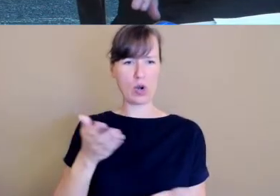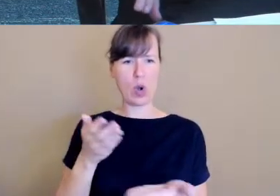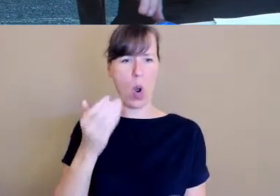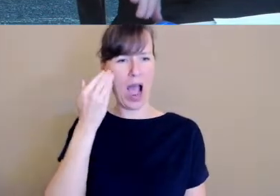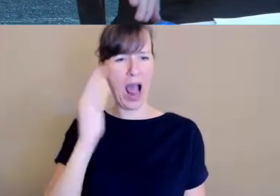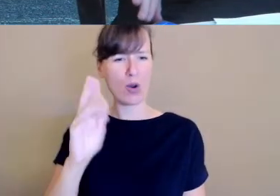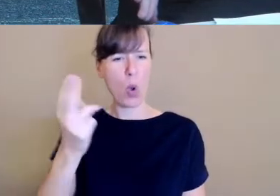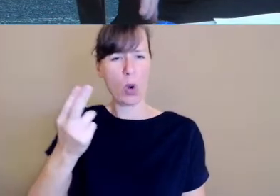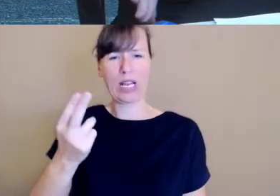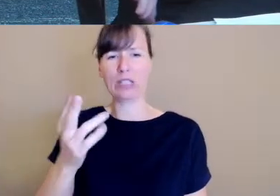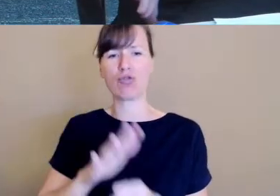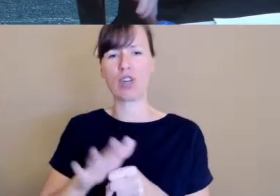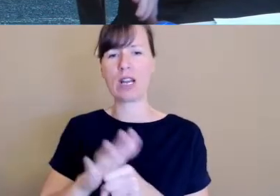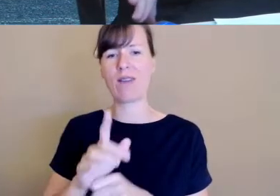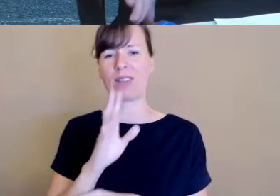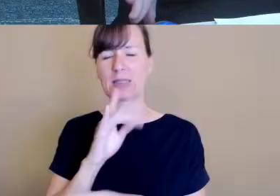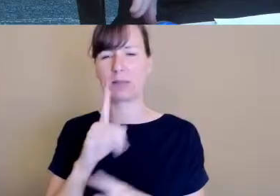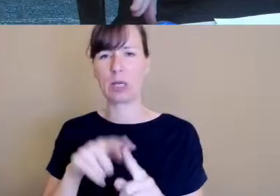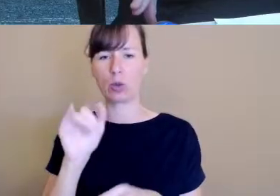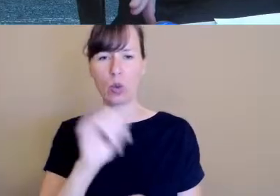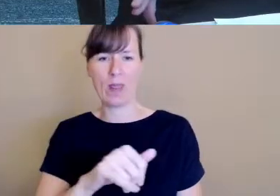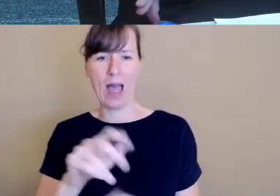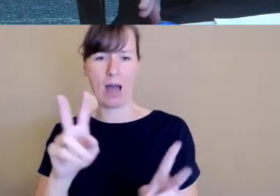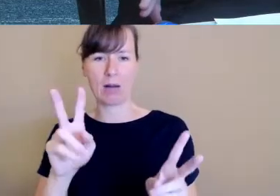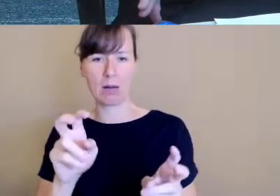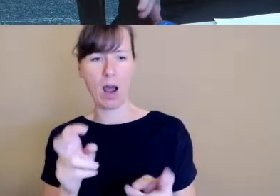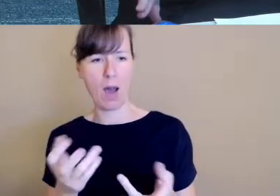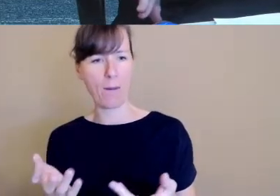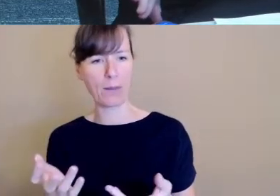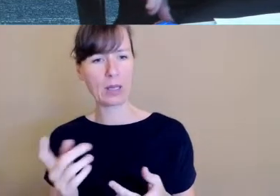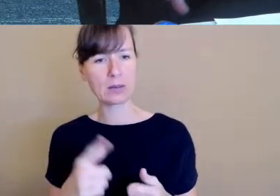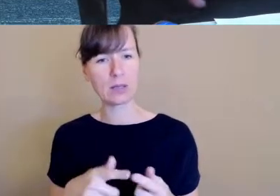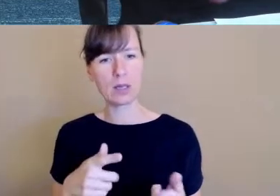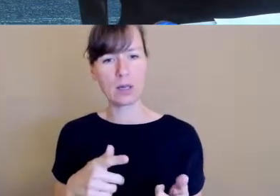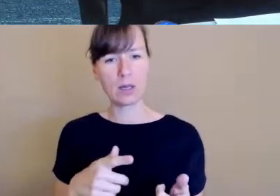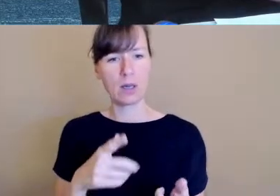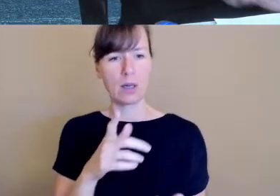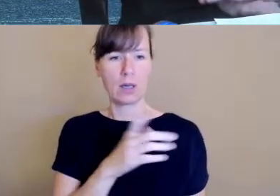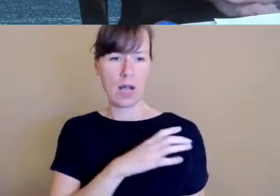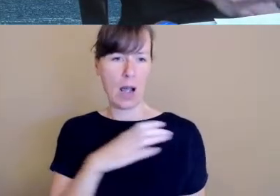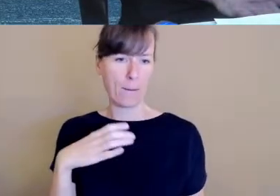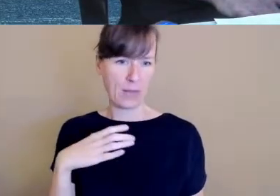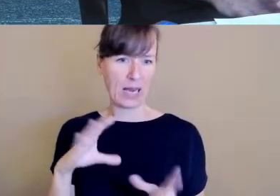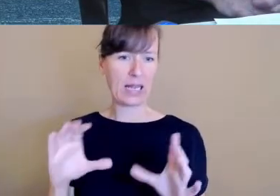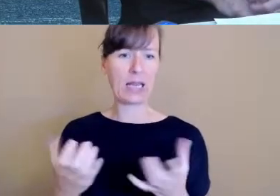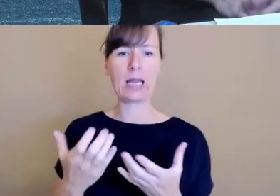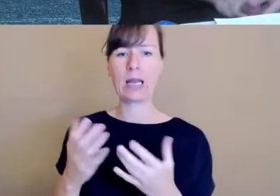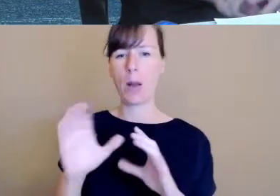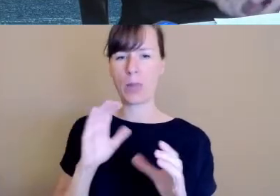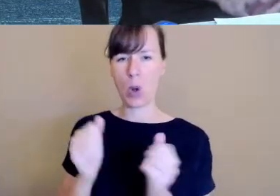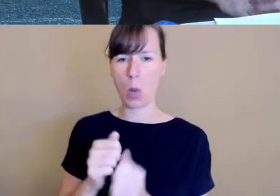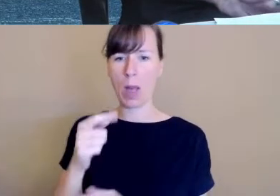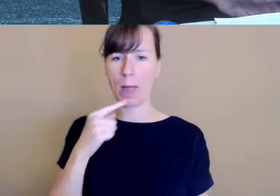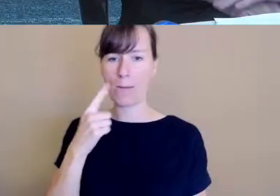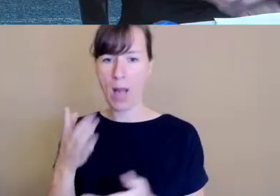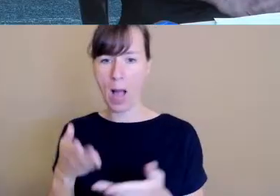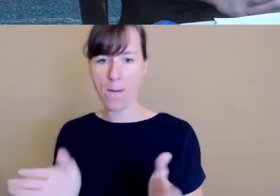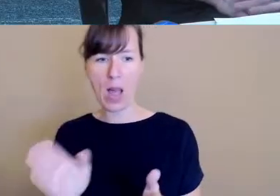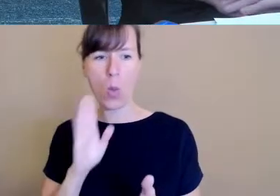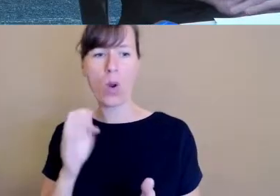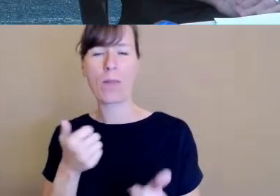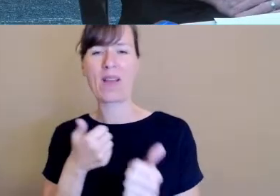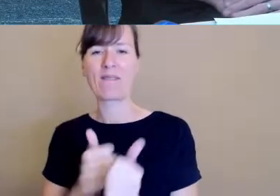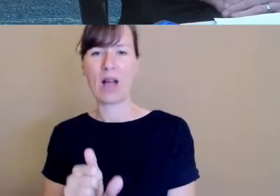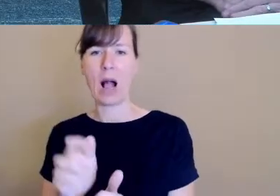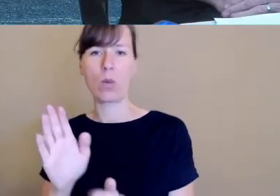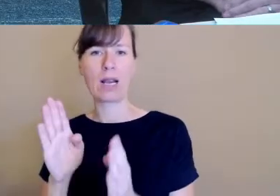town decisions. So we said that the committee may continue to advise the mayor and council following a town decision,